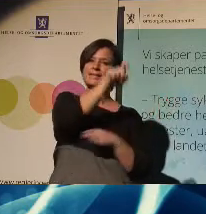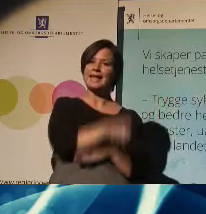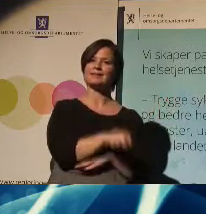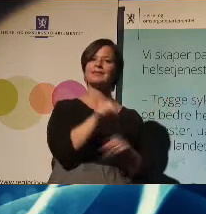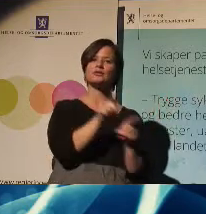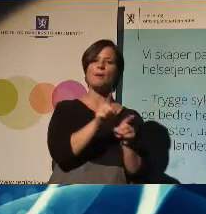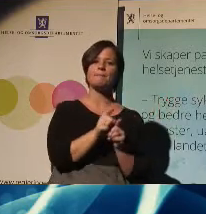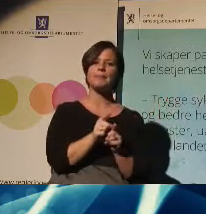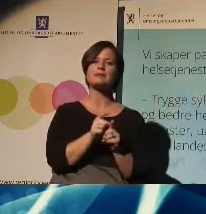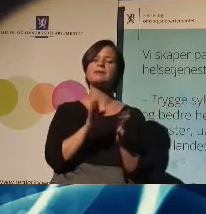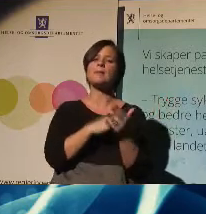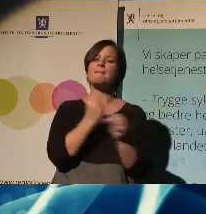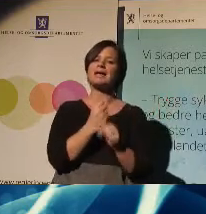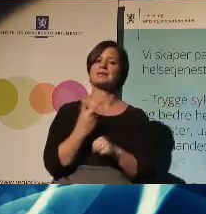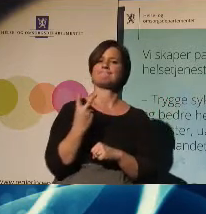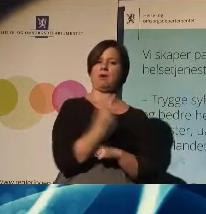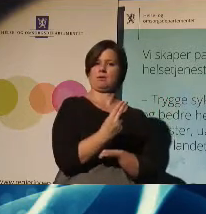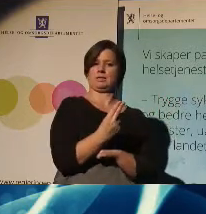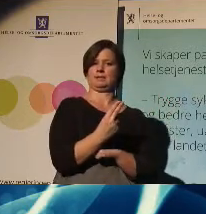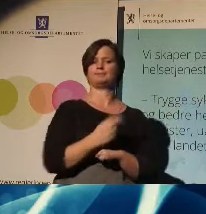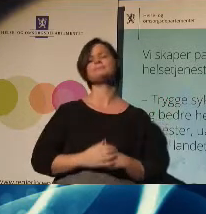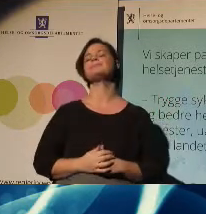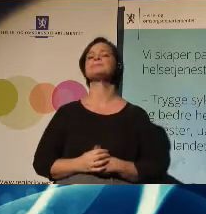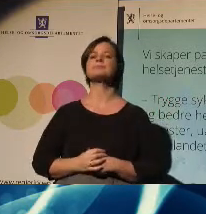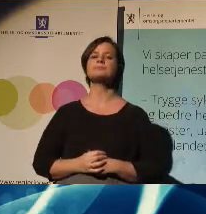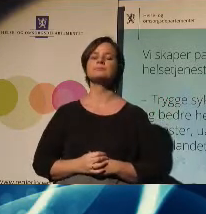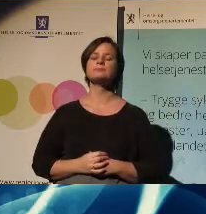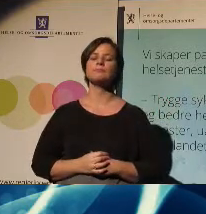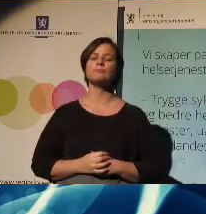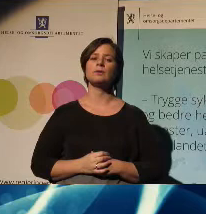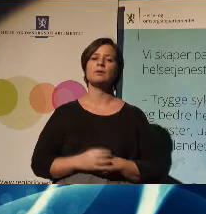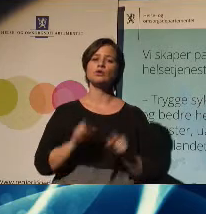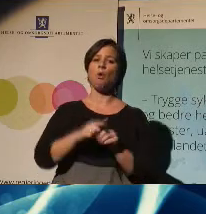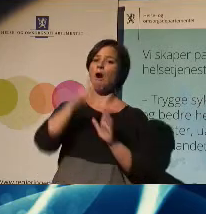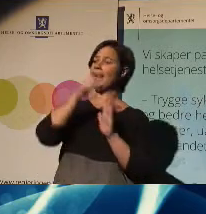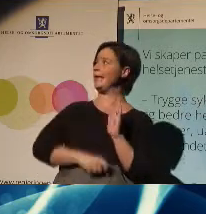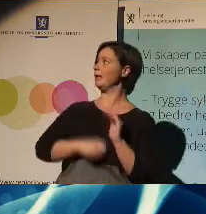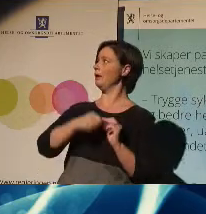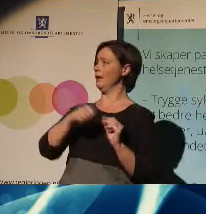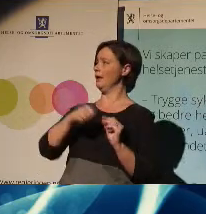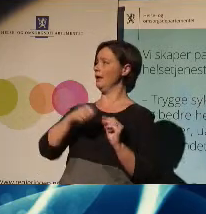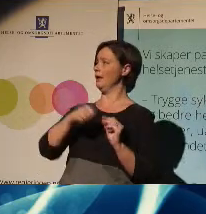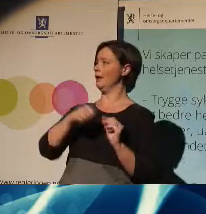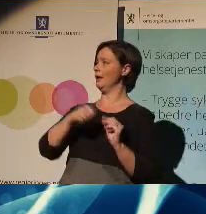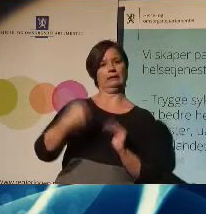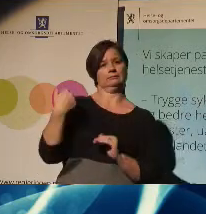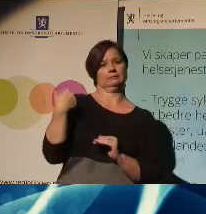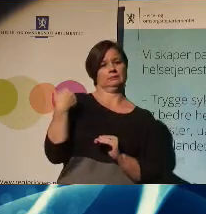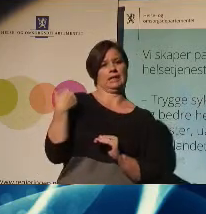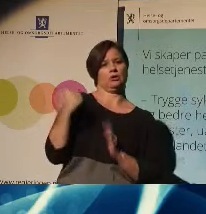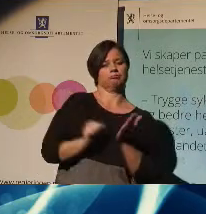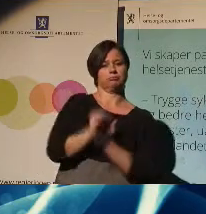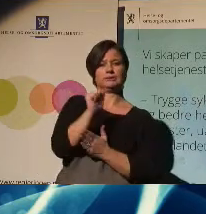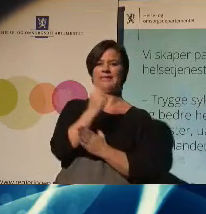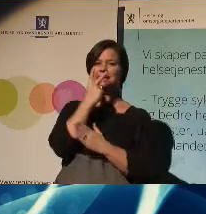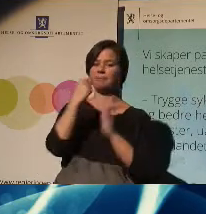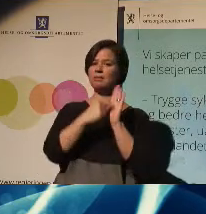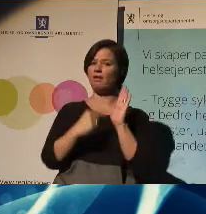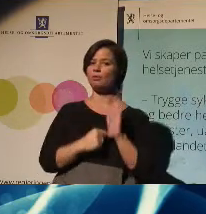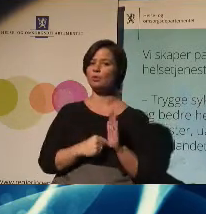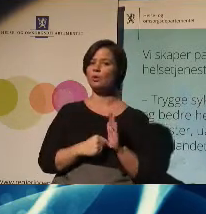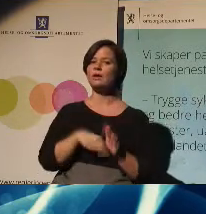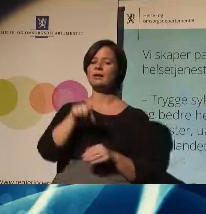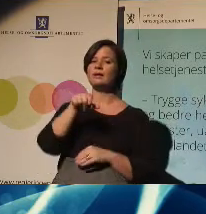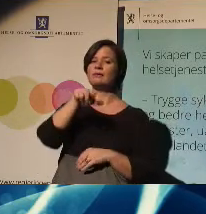at the Radboud University Medical Center. This paper literally just came out in the BMJ. Look at the date here, September